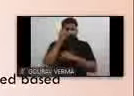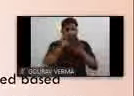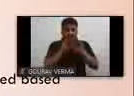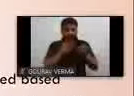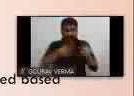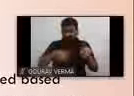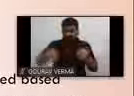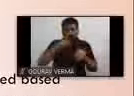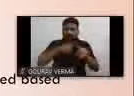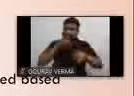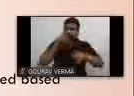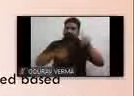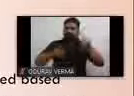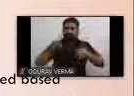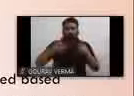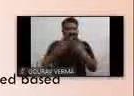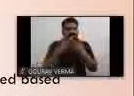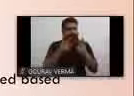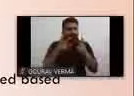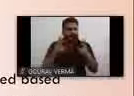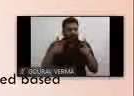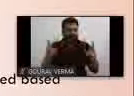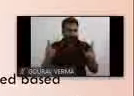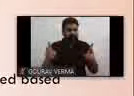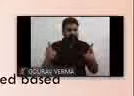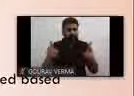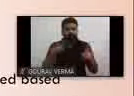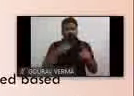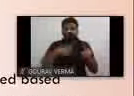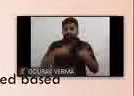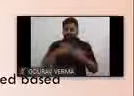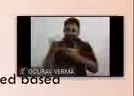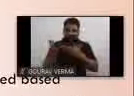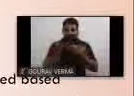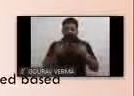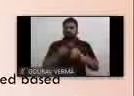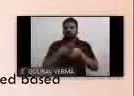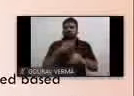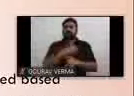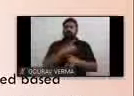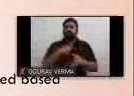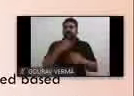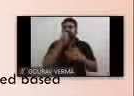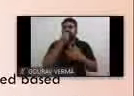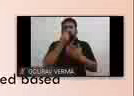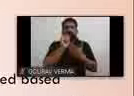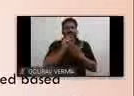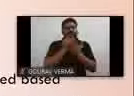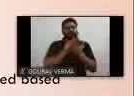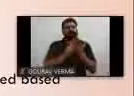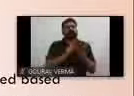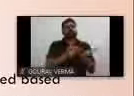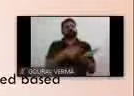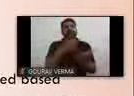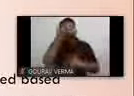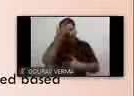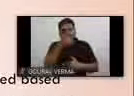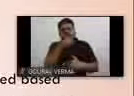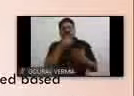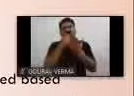very different that these services are not like a medical prescription that, okay, this disease, then these